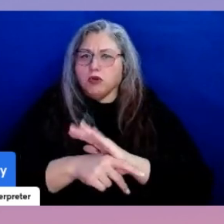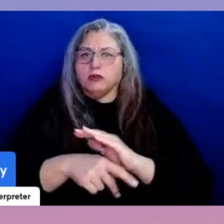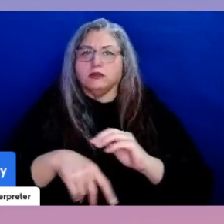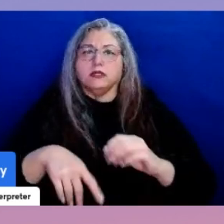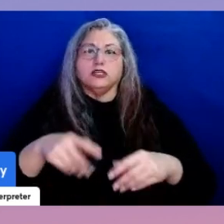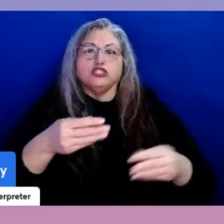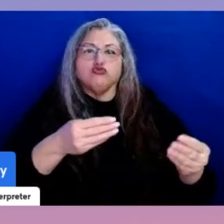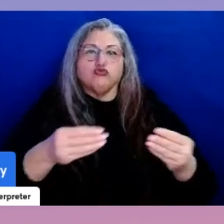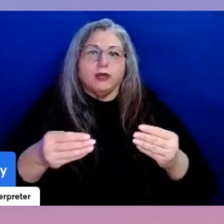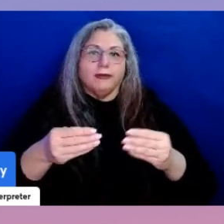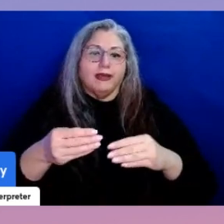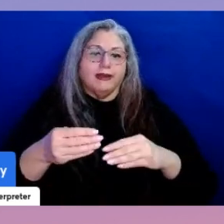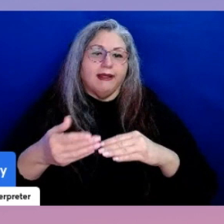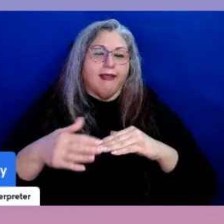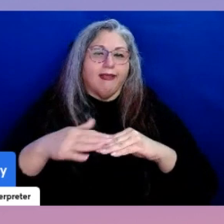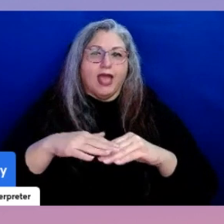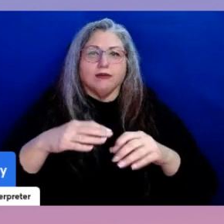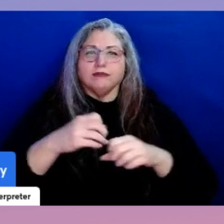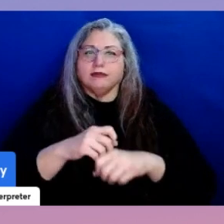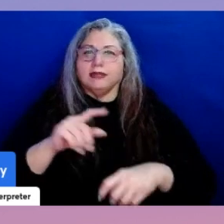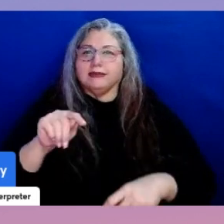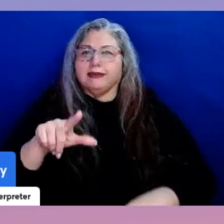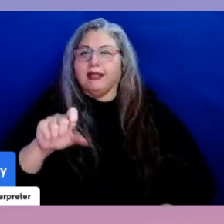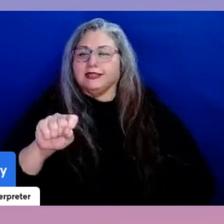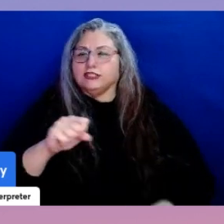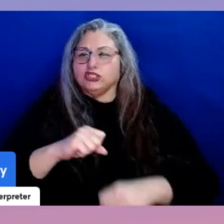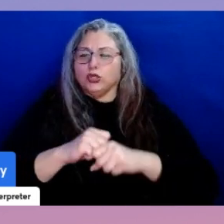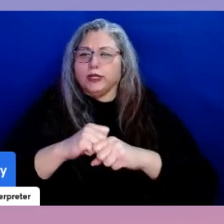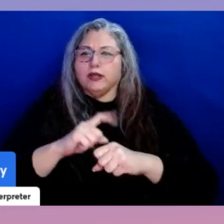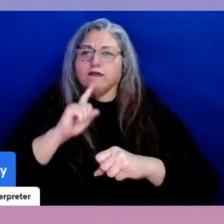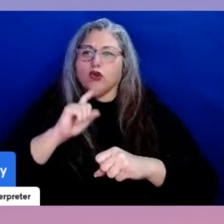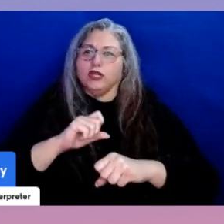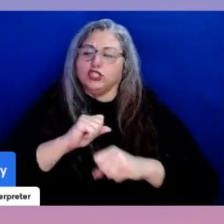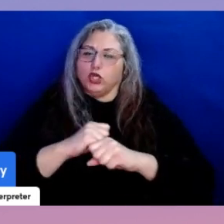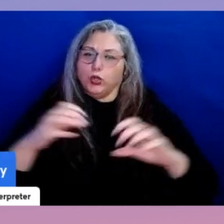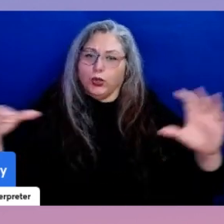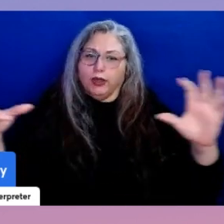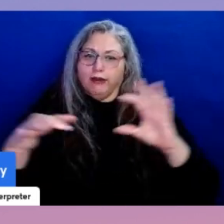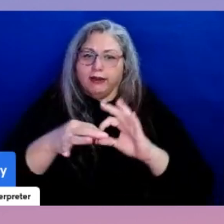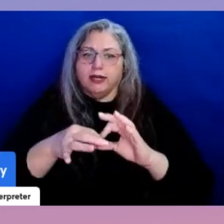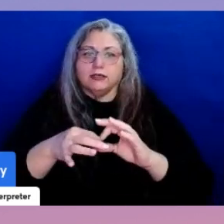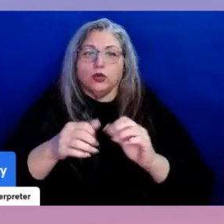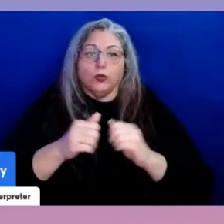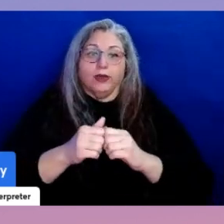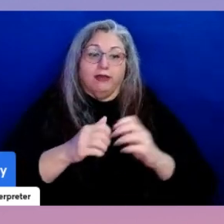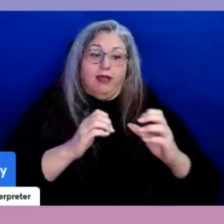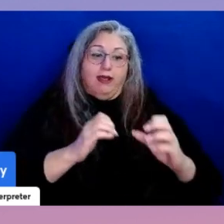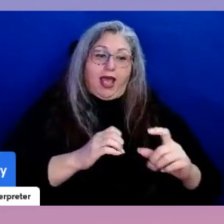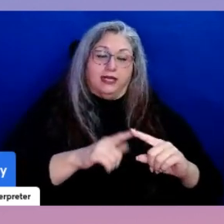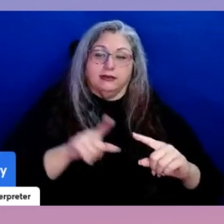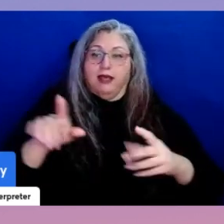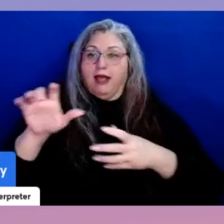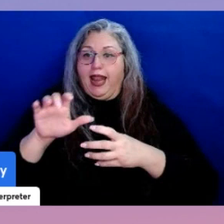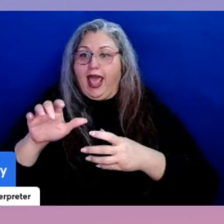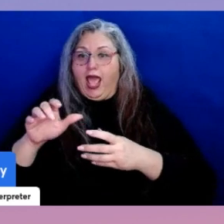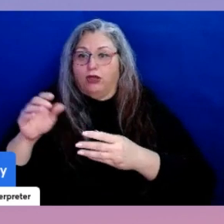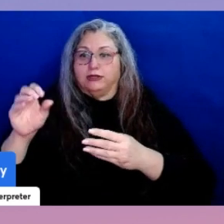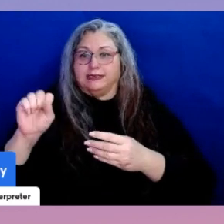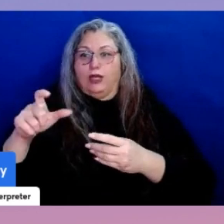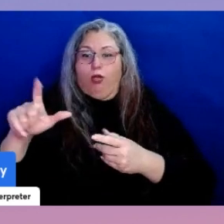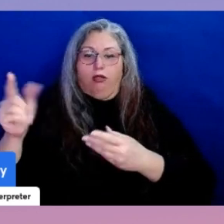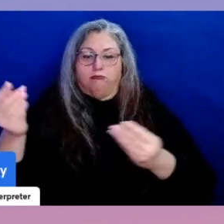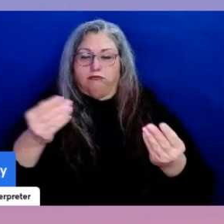or TLS, to establish secure connections between clients and Cloud SQL instances. This